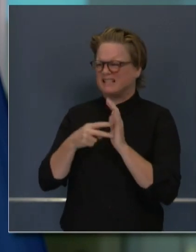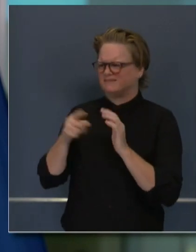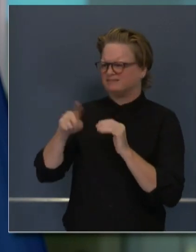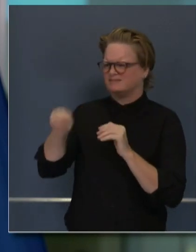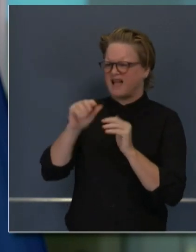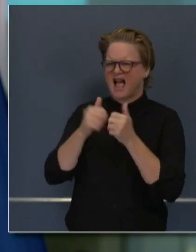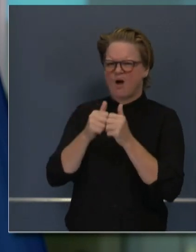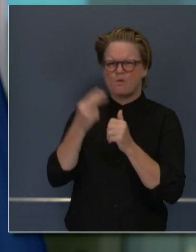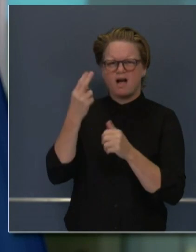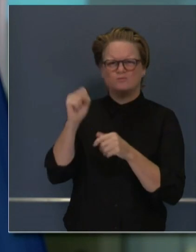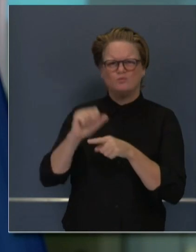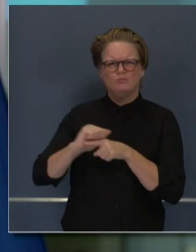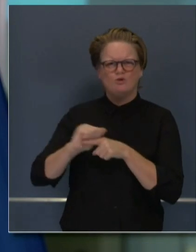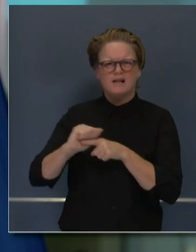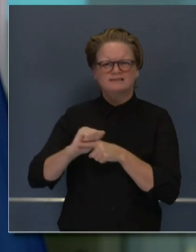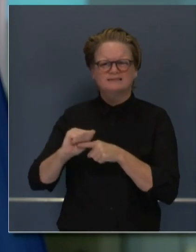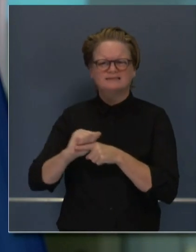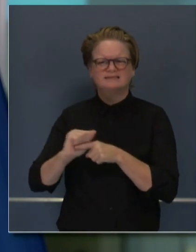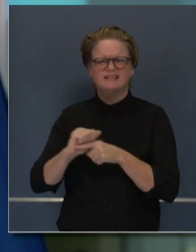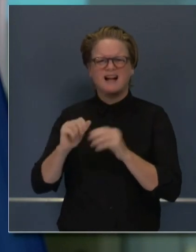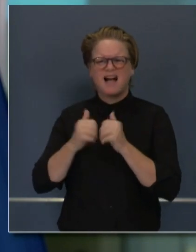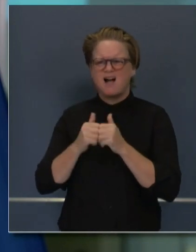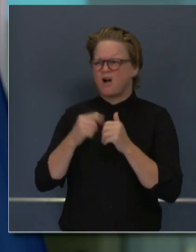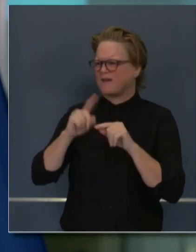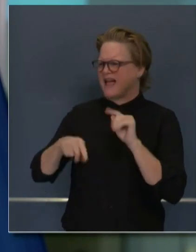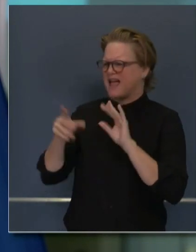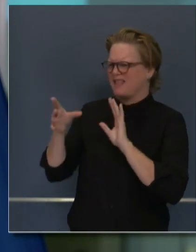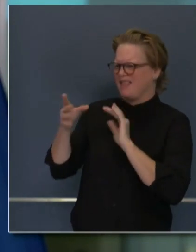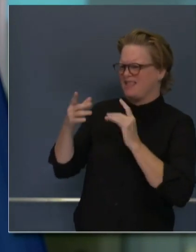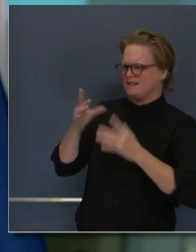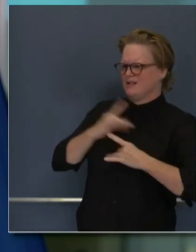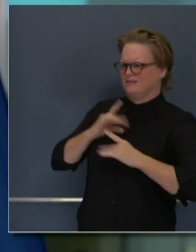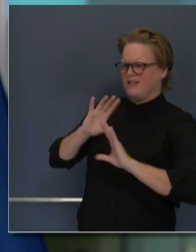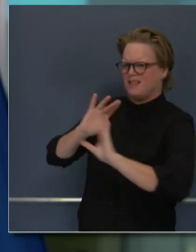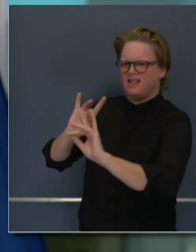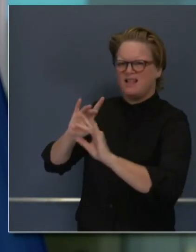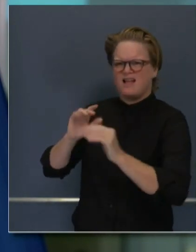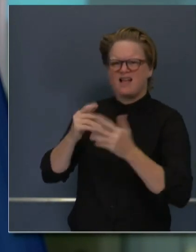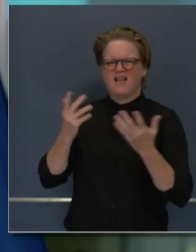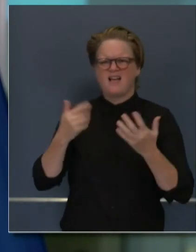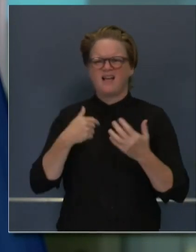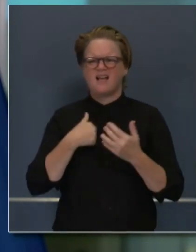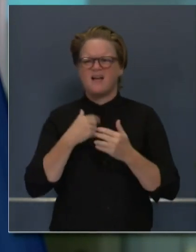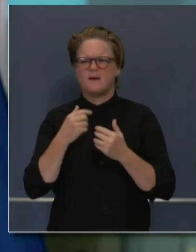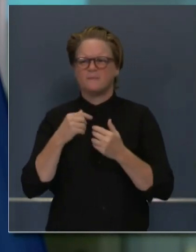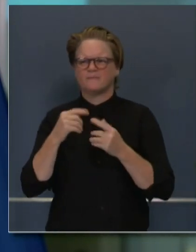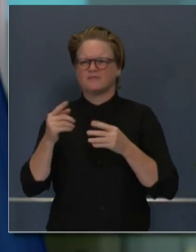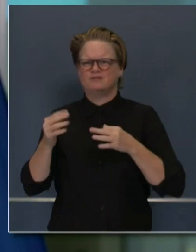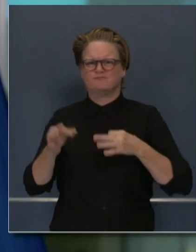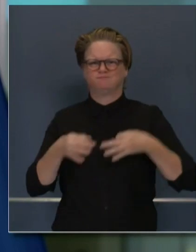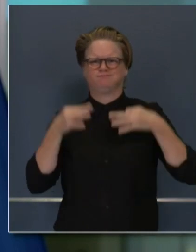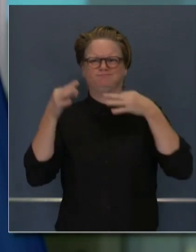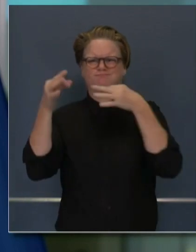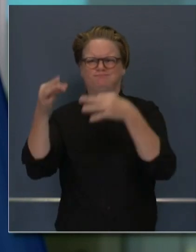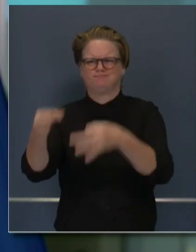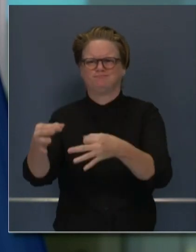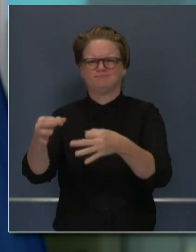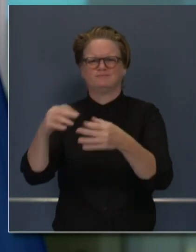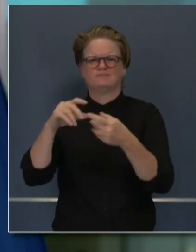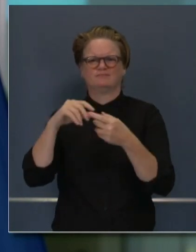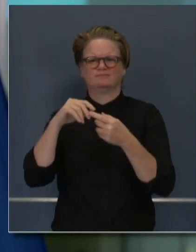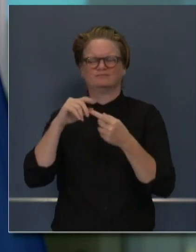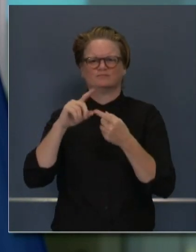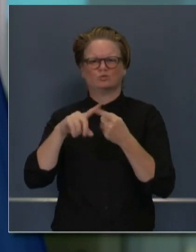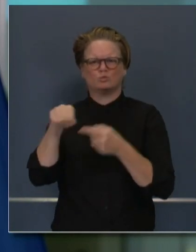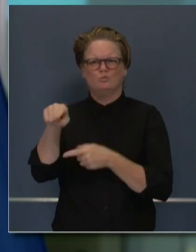competition, but have their CIF competition scheduled to return as early as mid-December, and they're eager to try